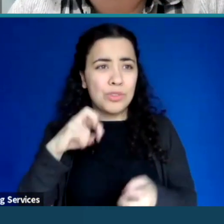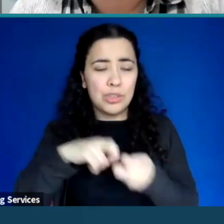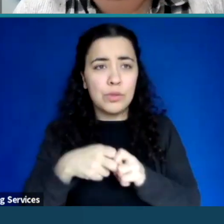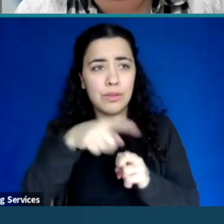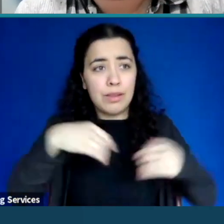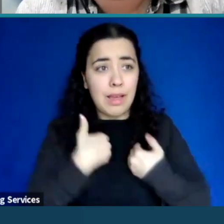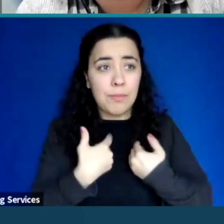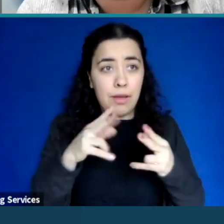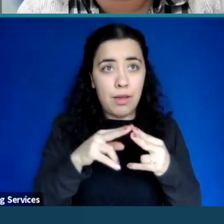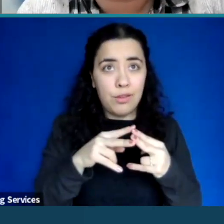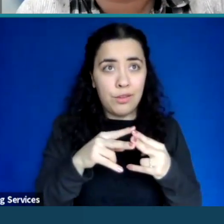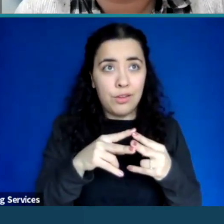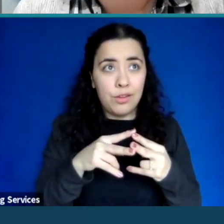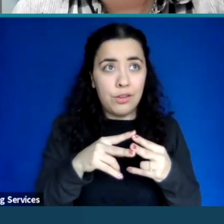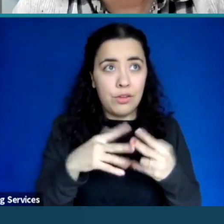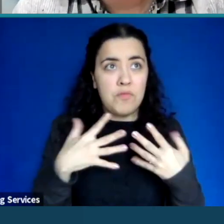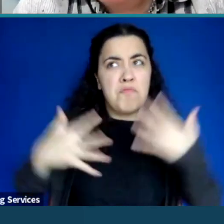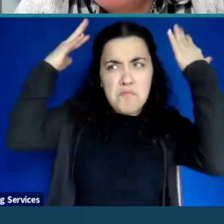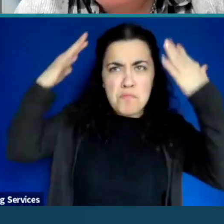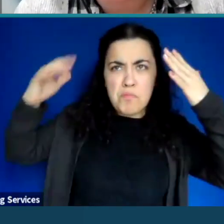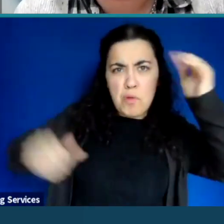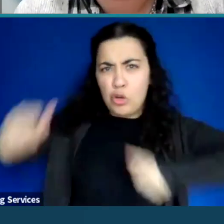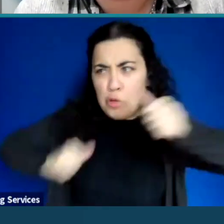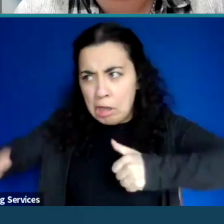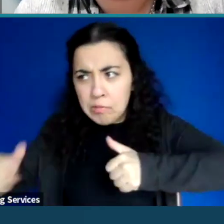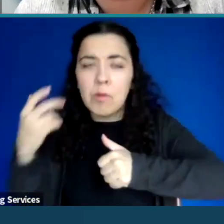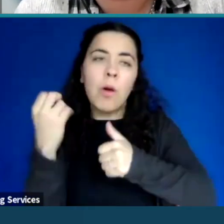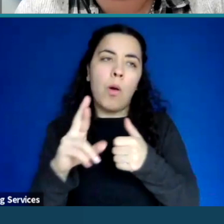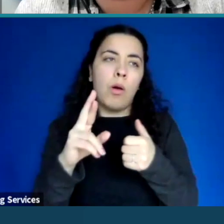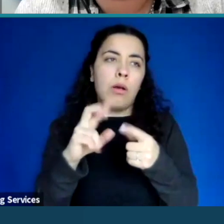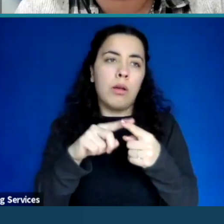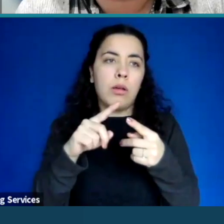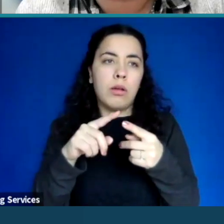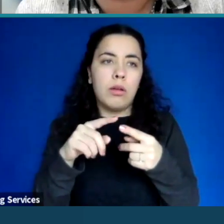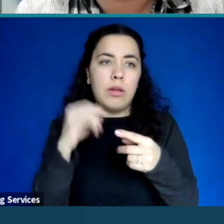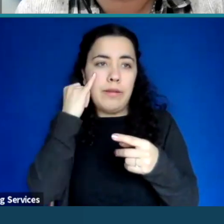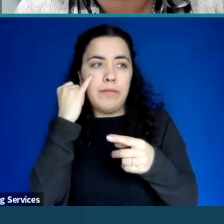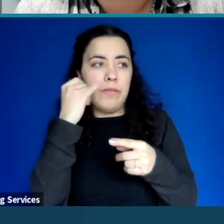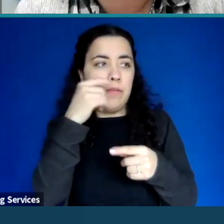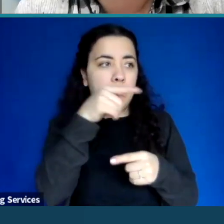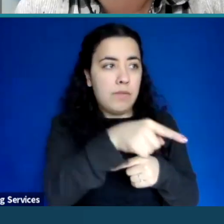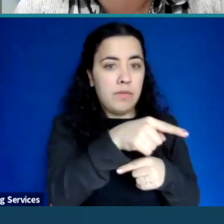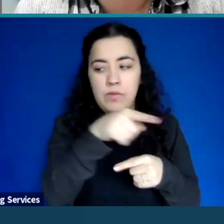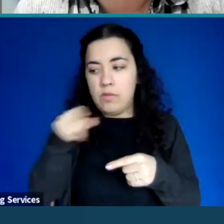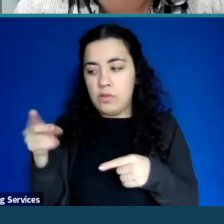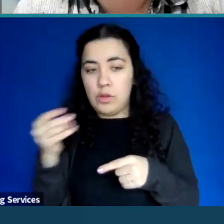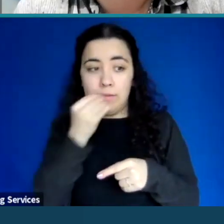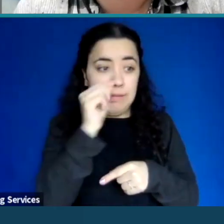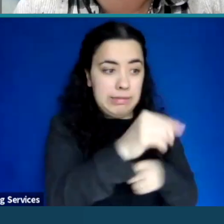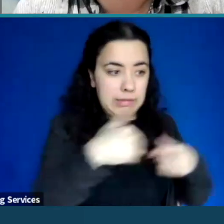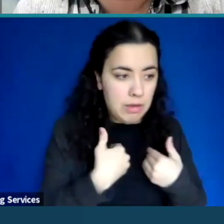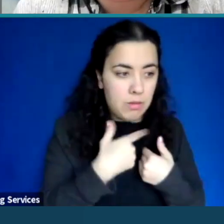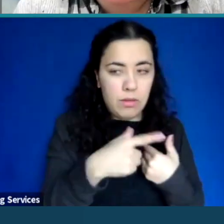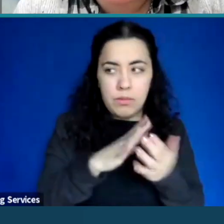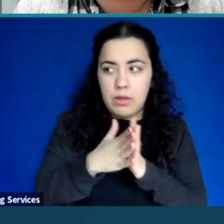animals either becoming overly aggressive, or in the case of the prey animals, getting very anxious and scared and